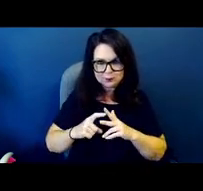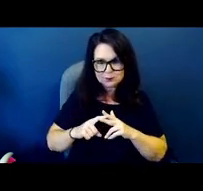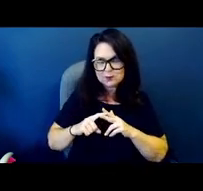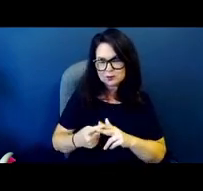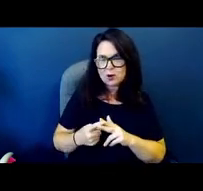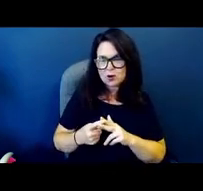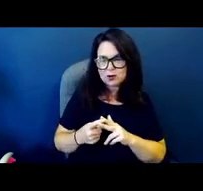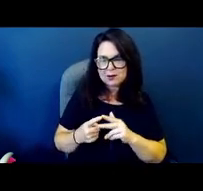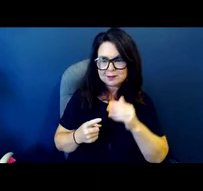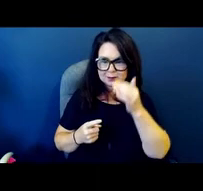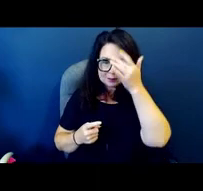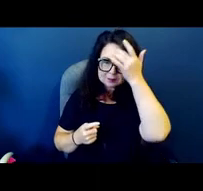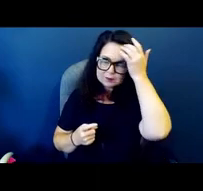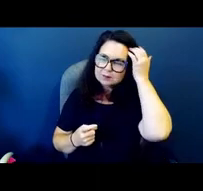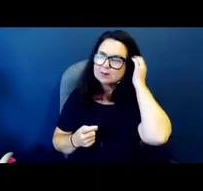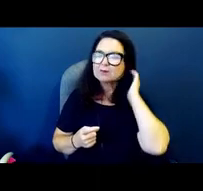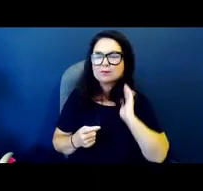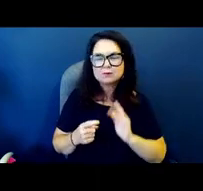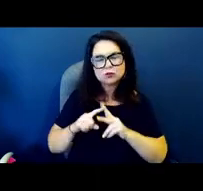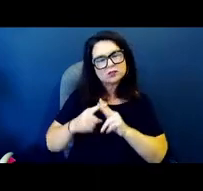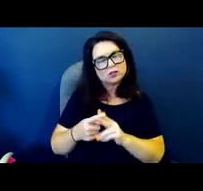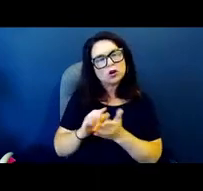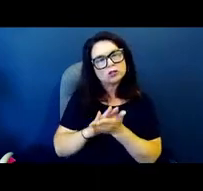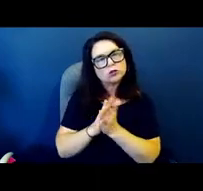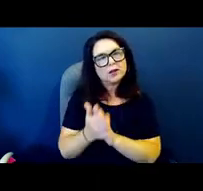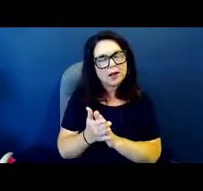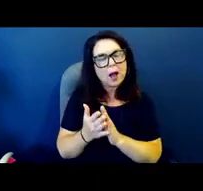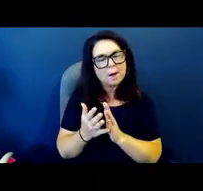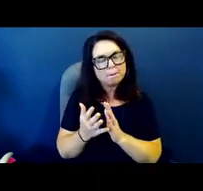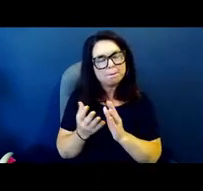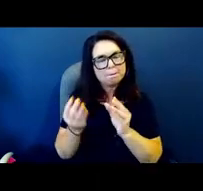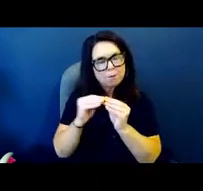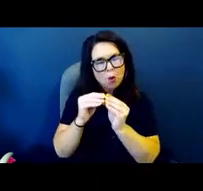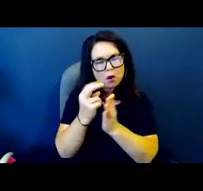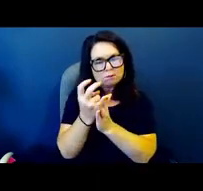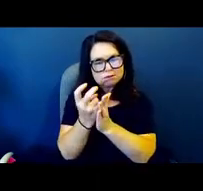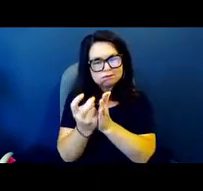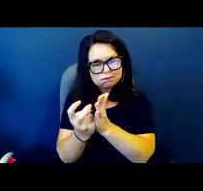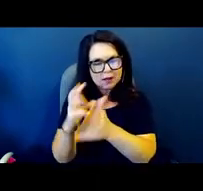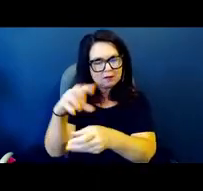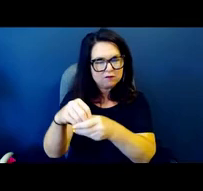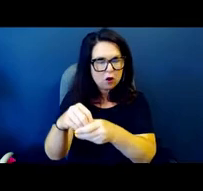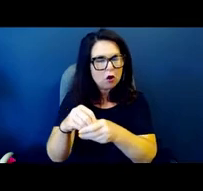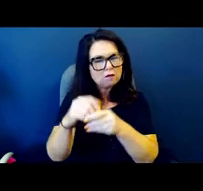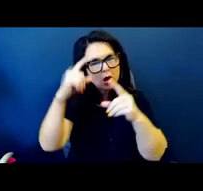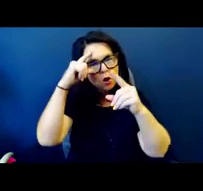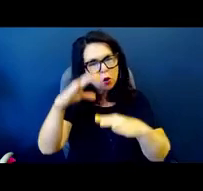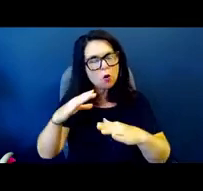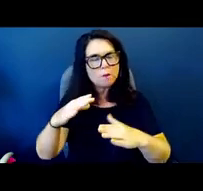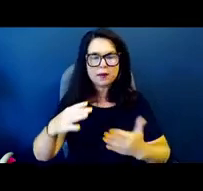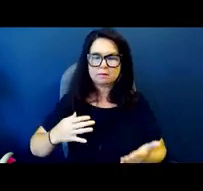you know, becoming more involved, and I'm hoping to serve right now in a